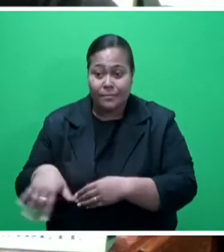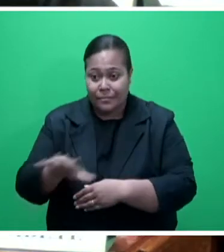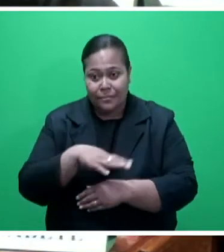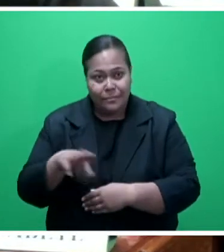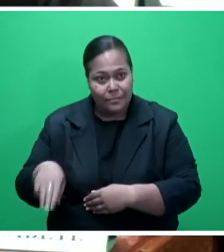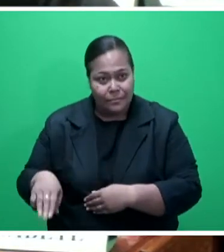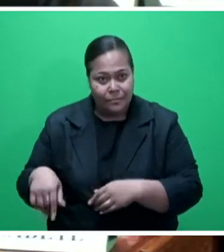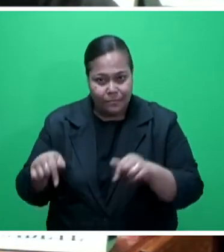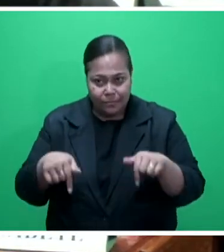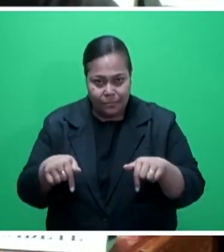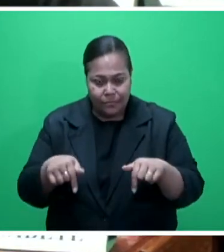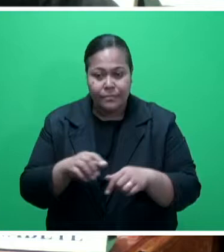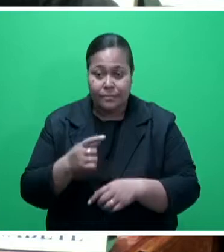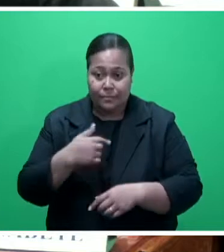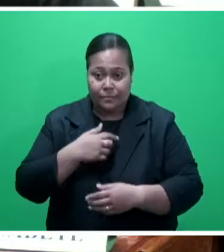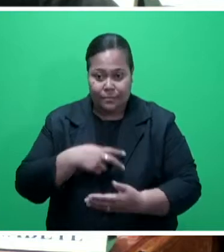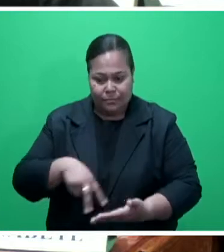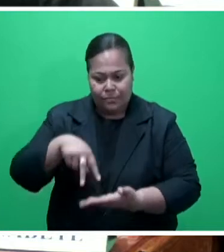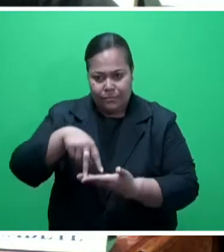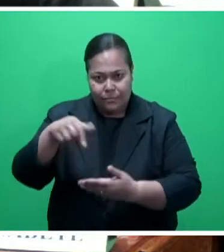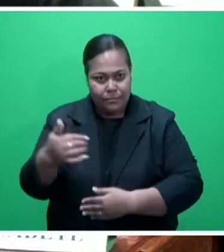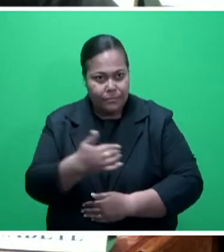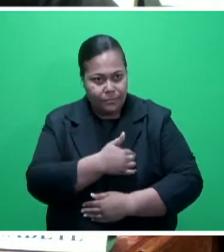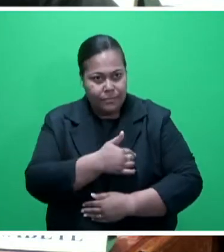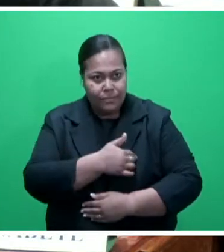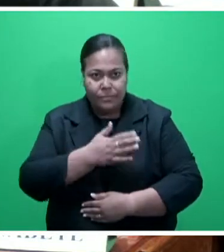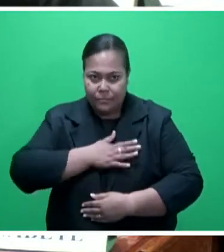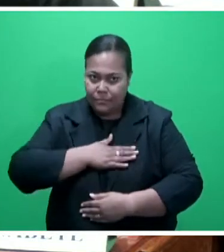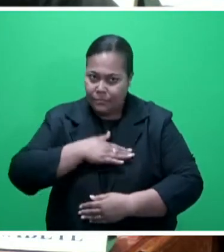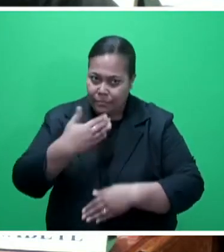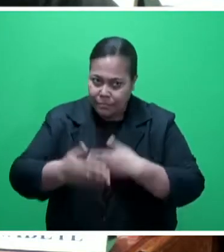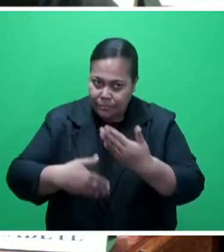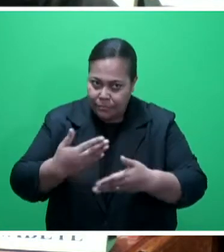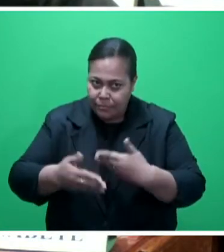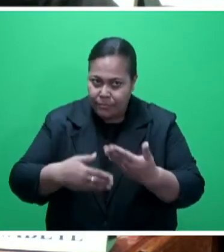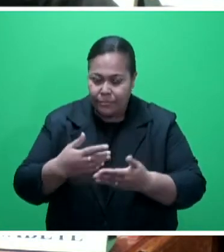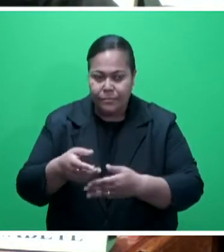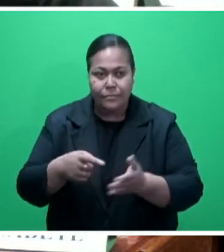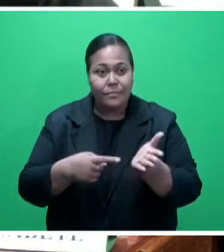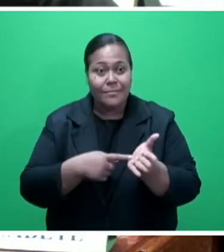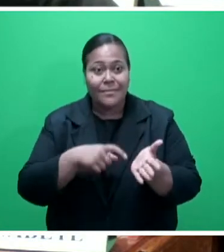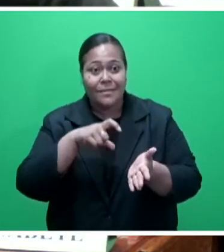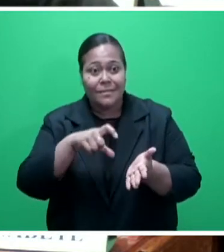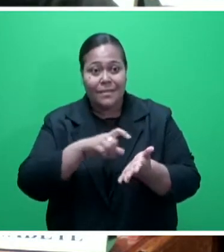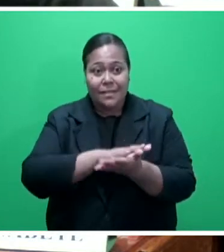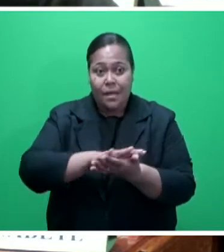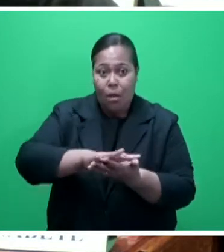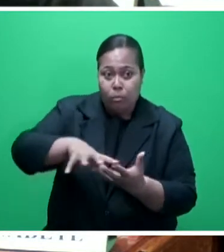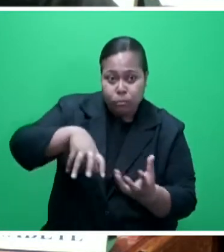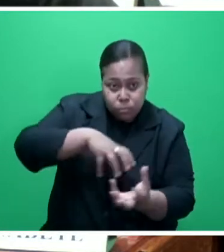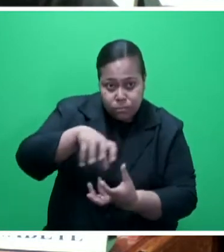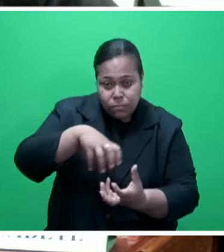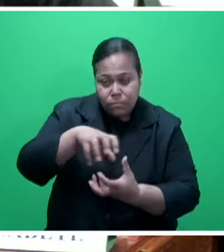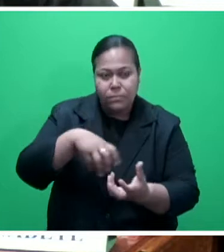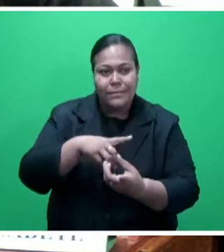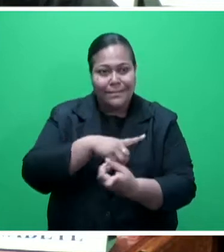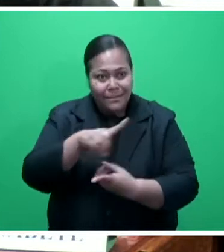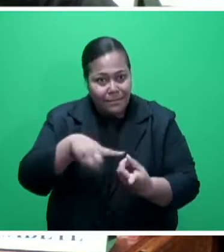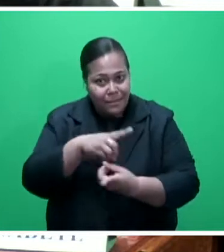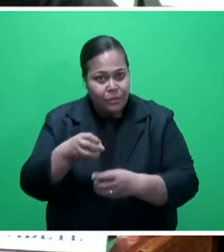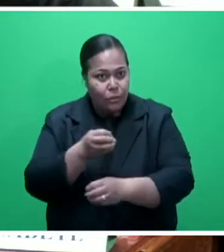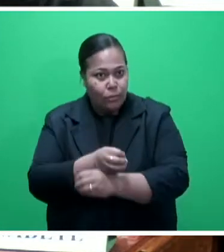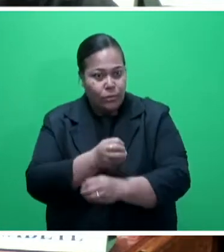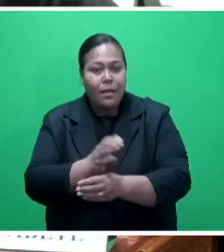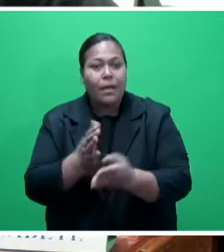I rise this morning to enlighten this House on Tropical Cyclone Harold, disaster management operations, and how the